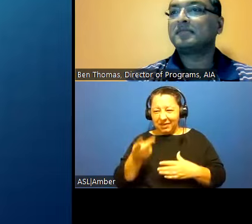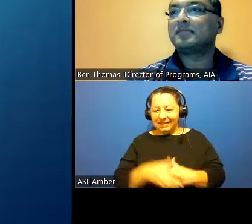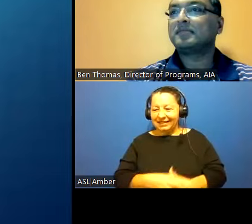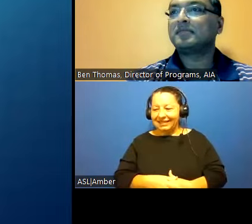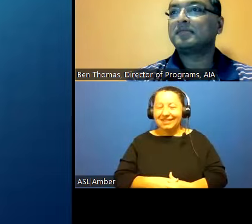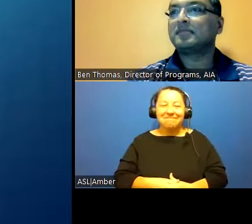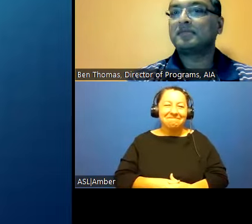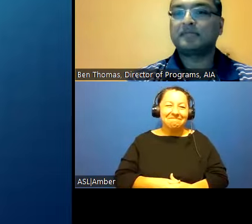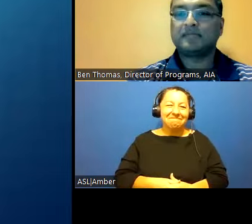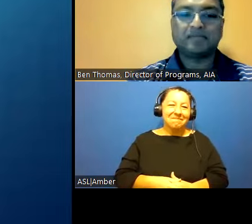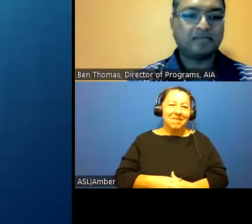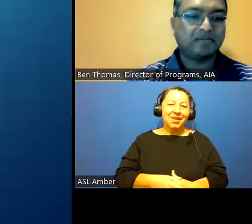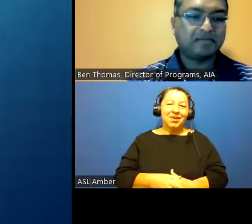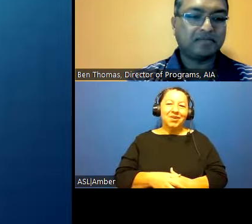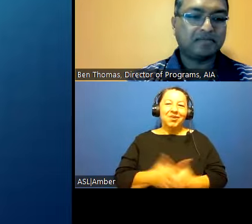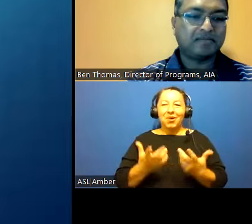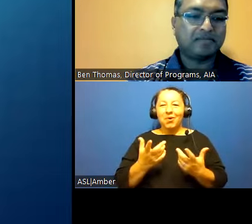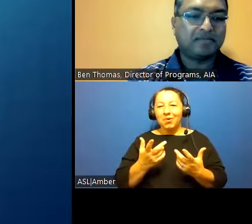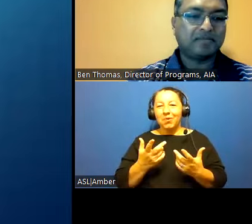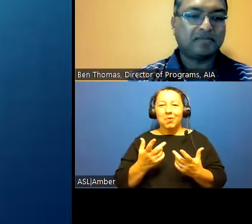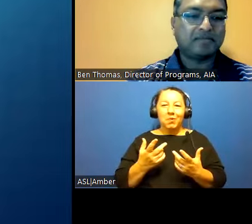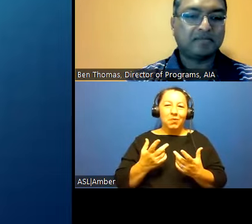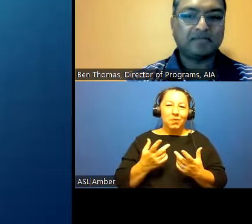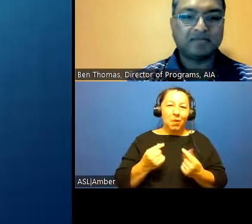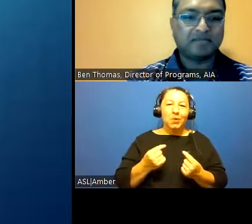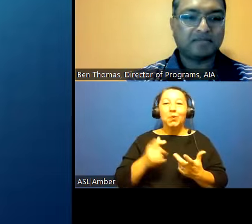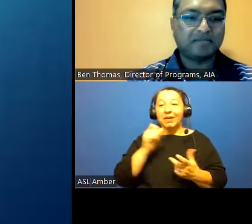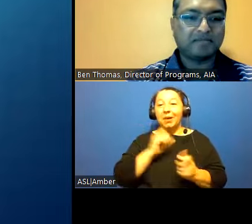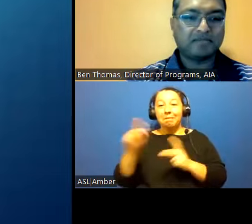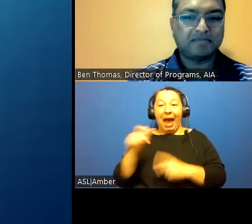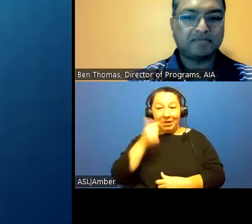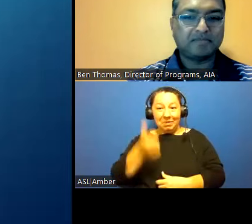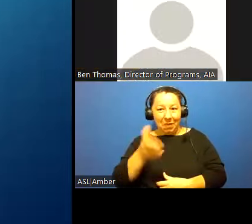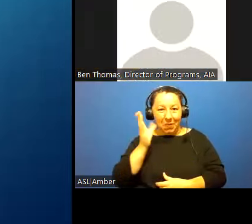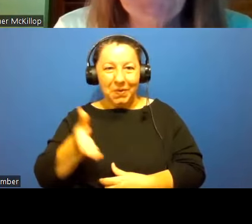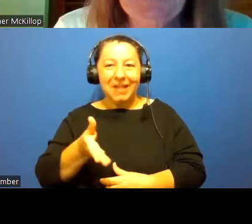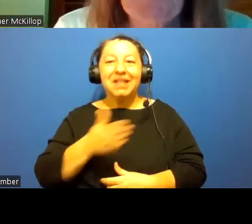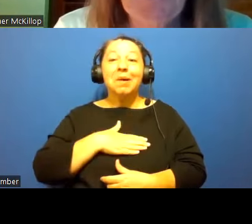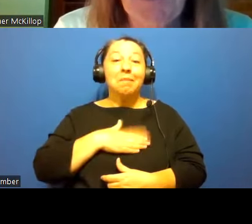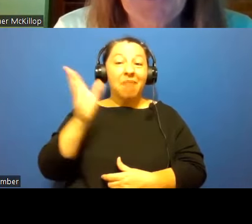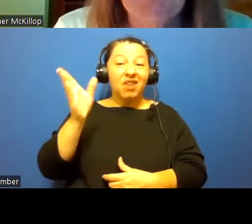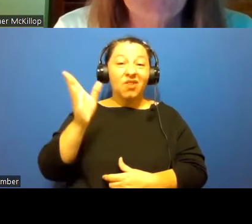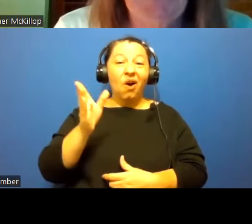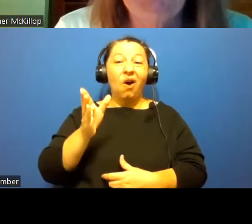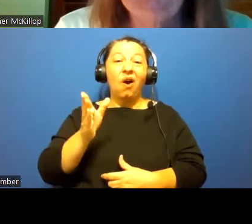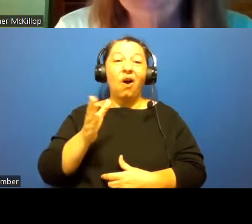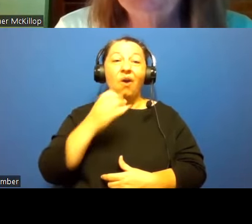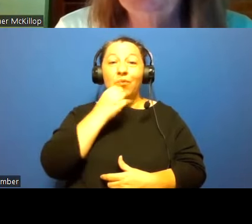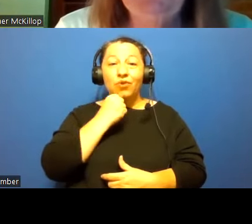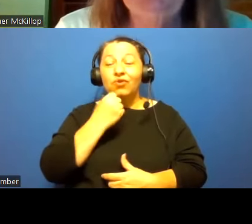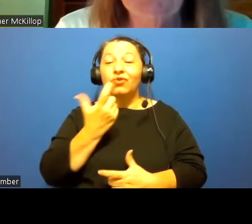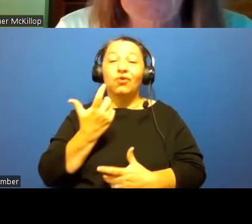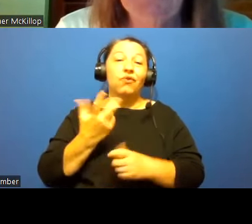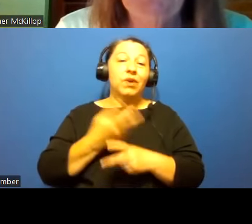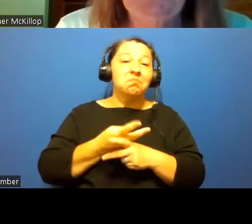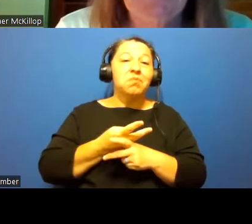you can see what we're returning to tomorrow. My talk, Preserving Underwater Maya Finds Using